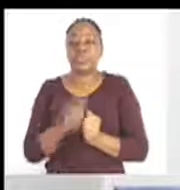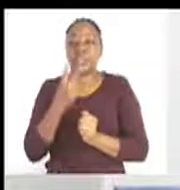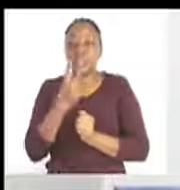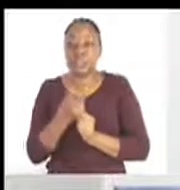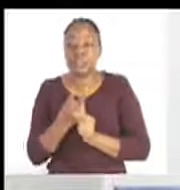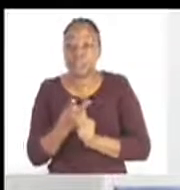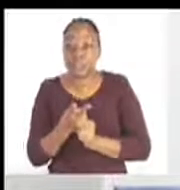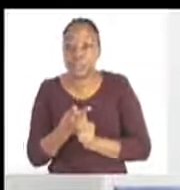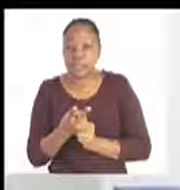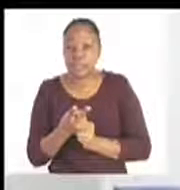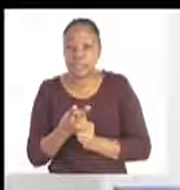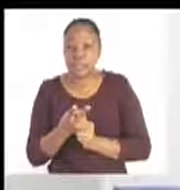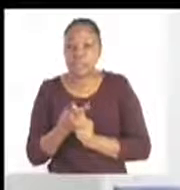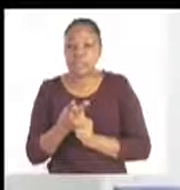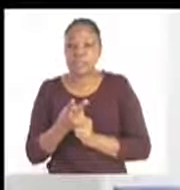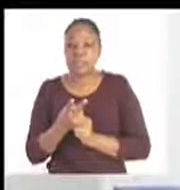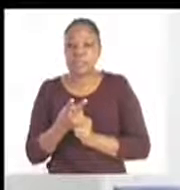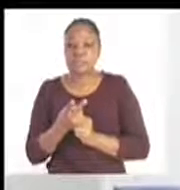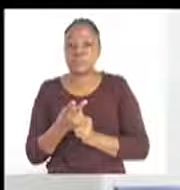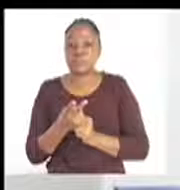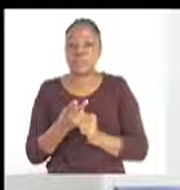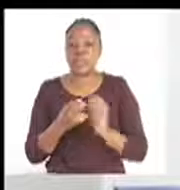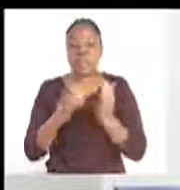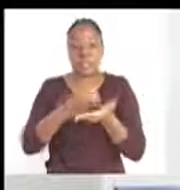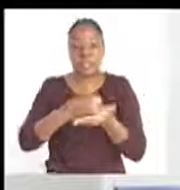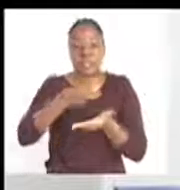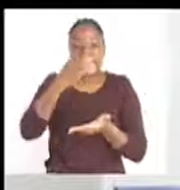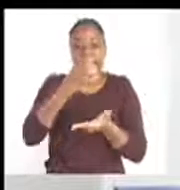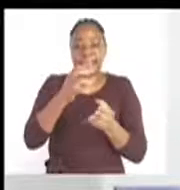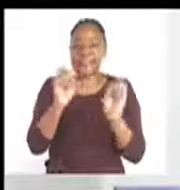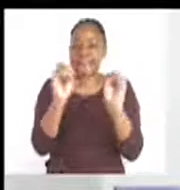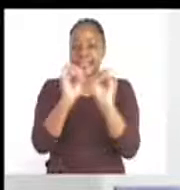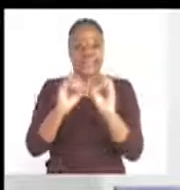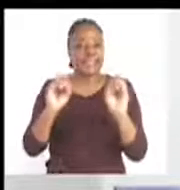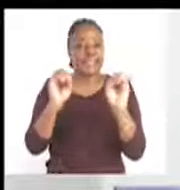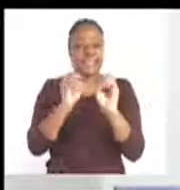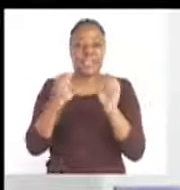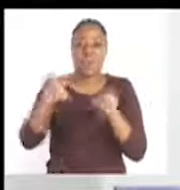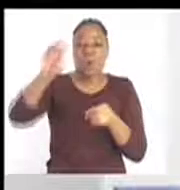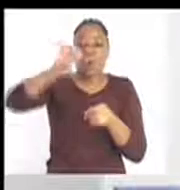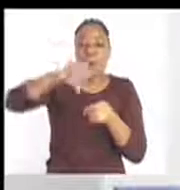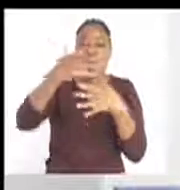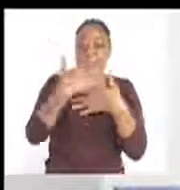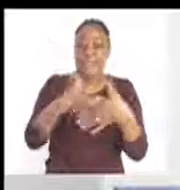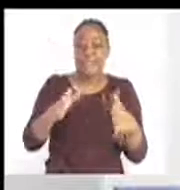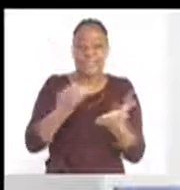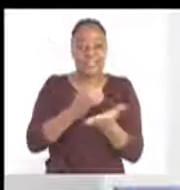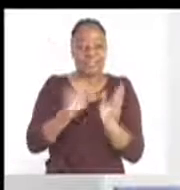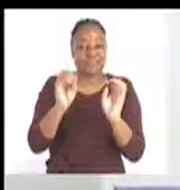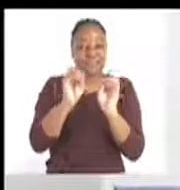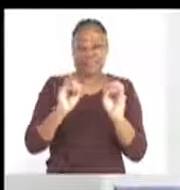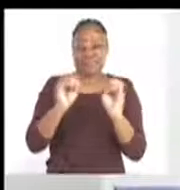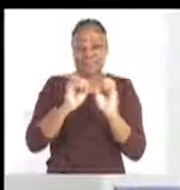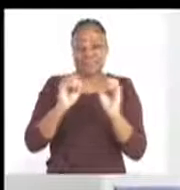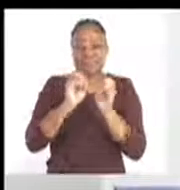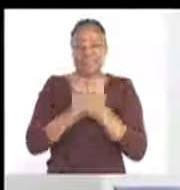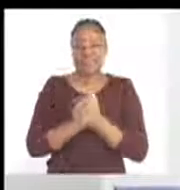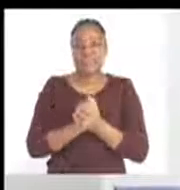see, our glass is empty, but our jug still needs